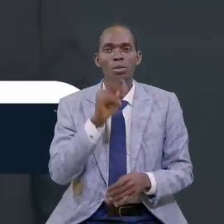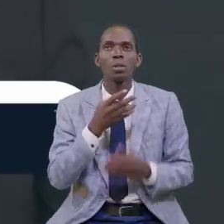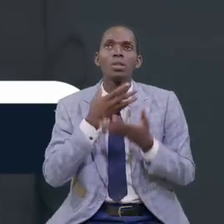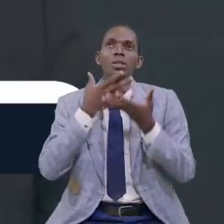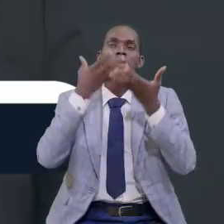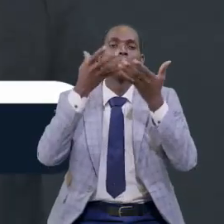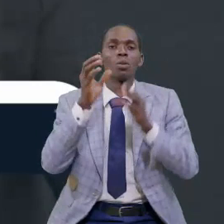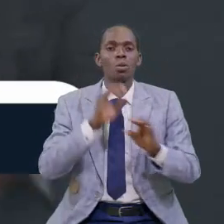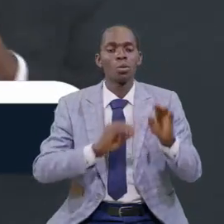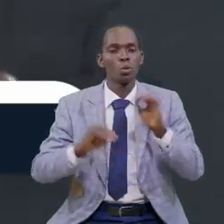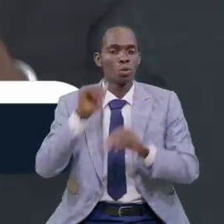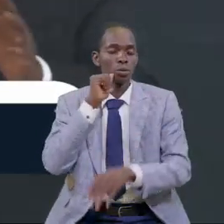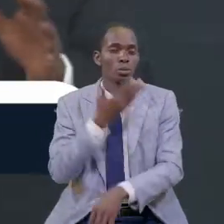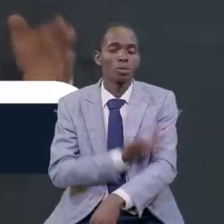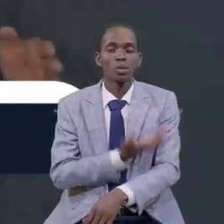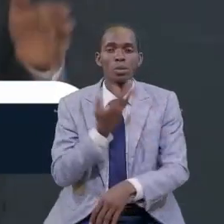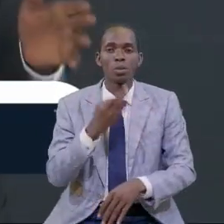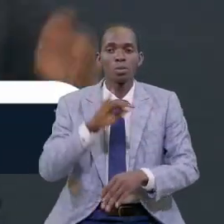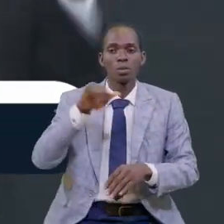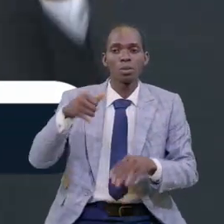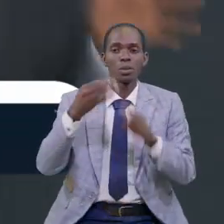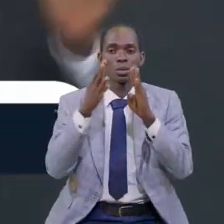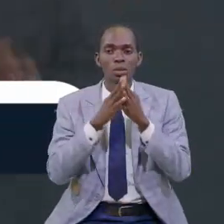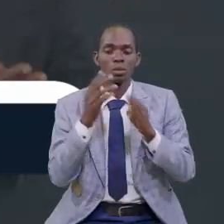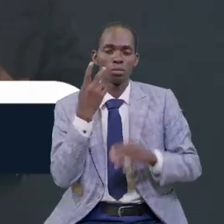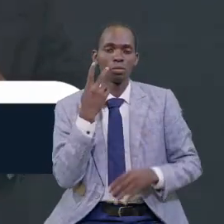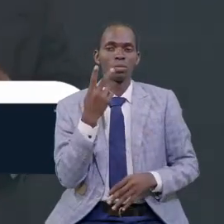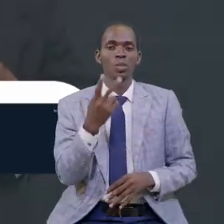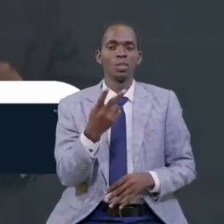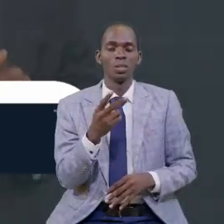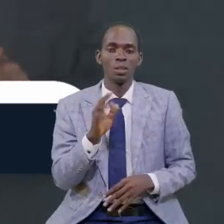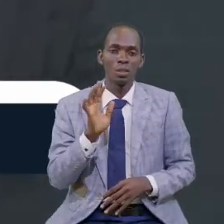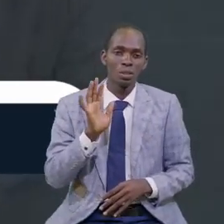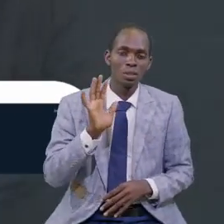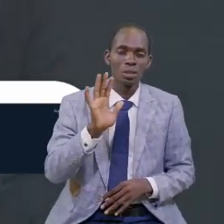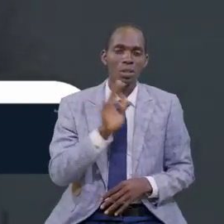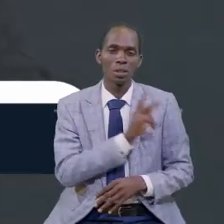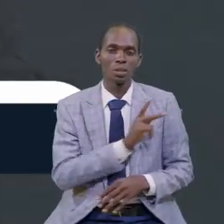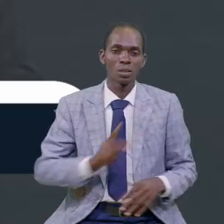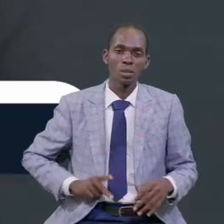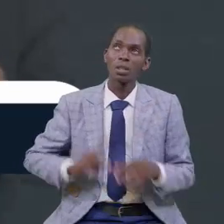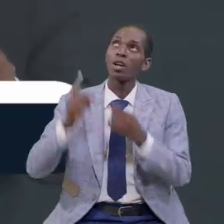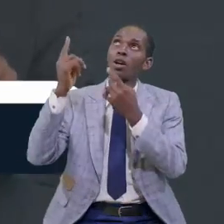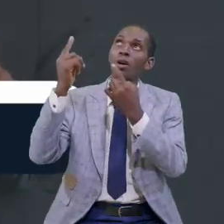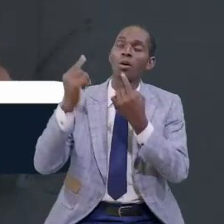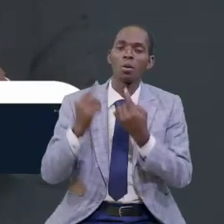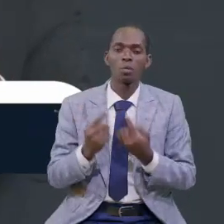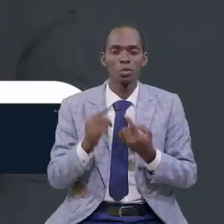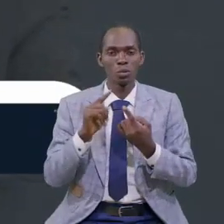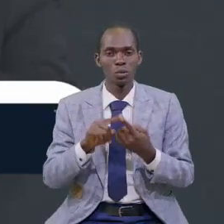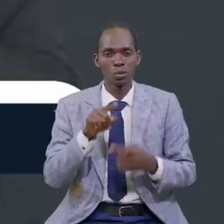of Jerusalem, behold, thy King cometh unto thee,